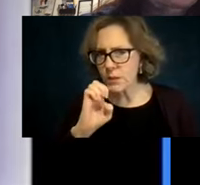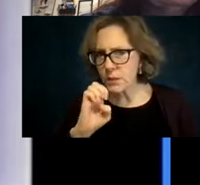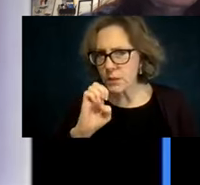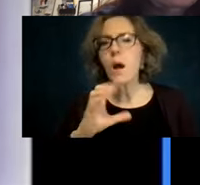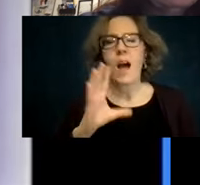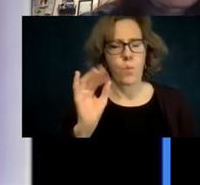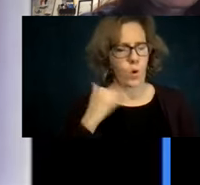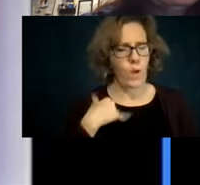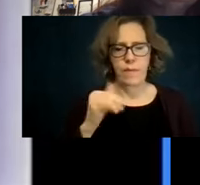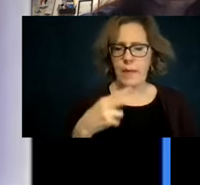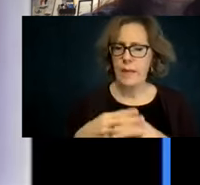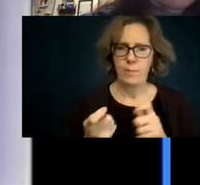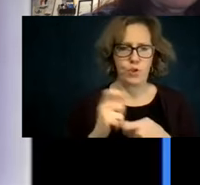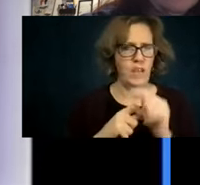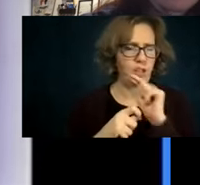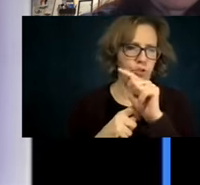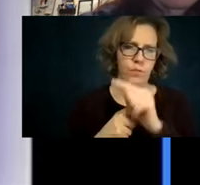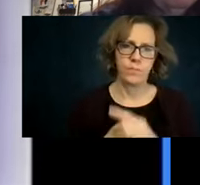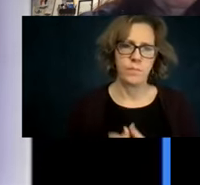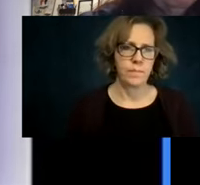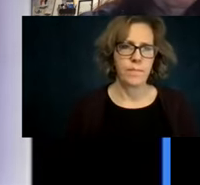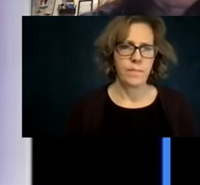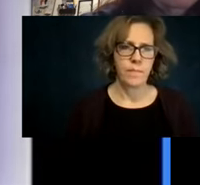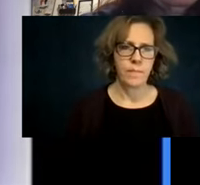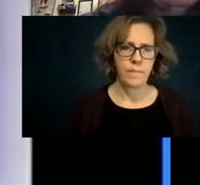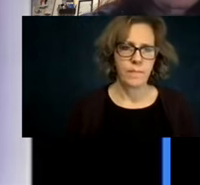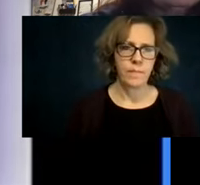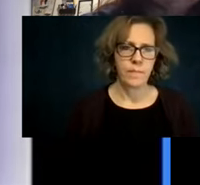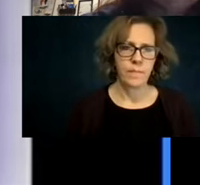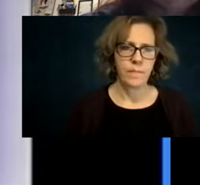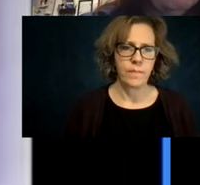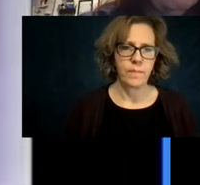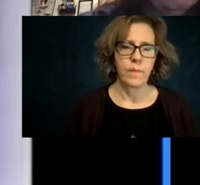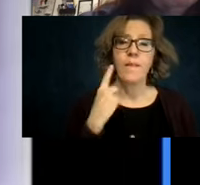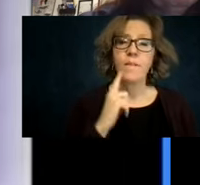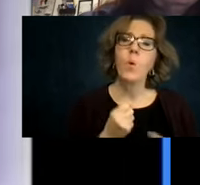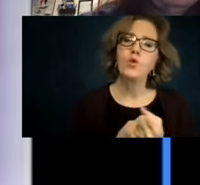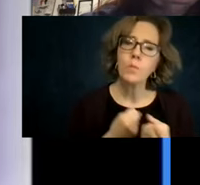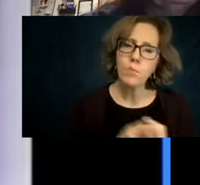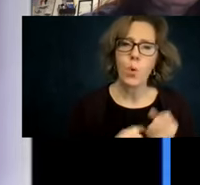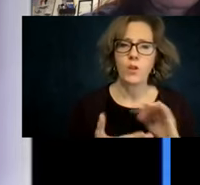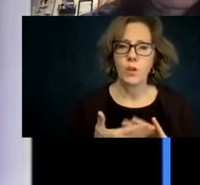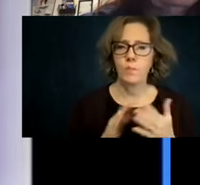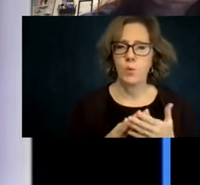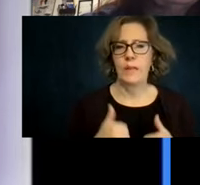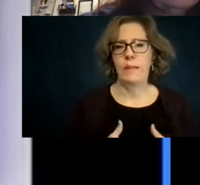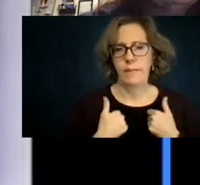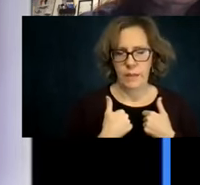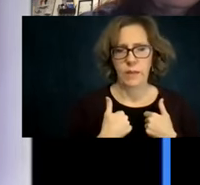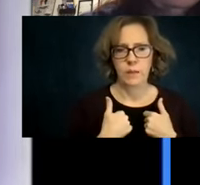changed, the name changed to support for community living. It's